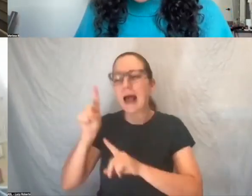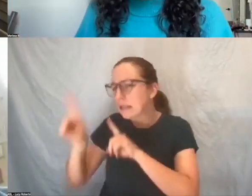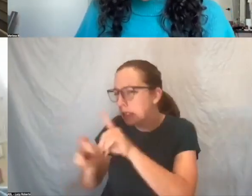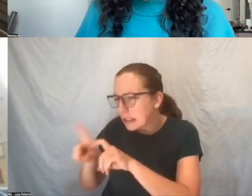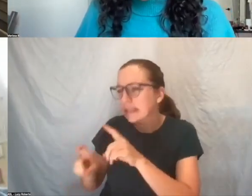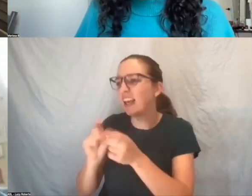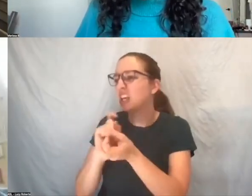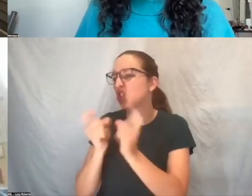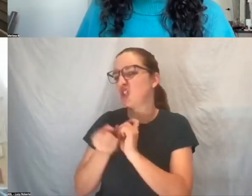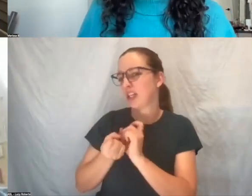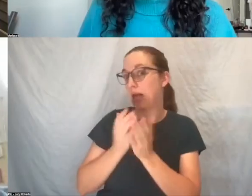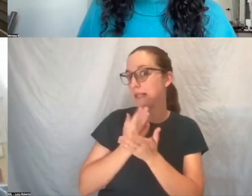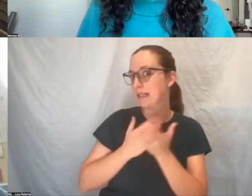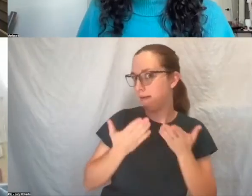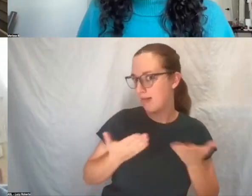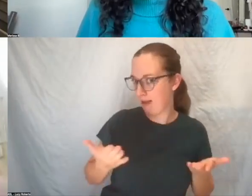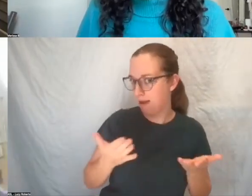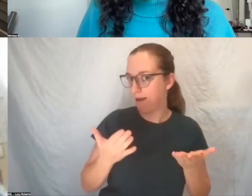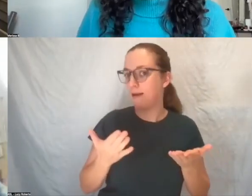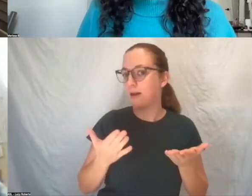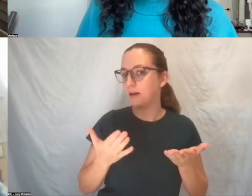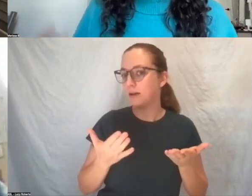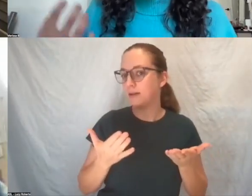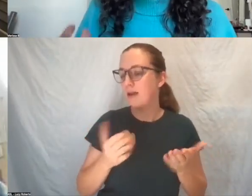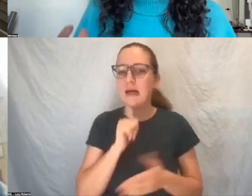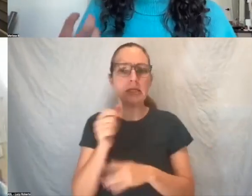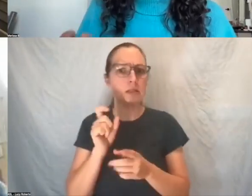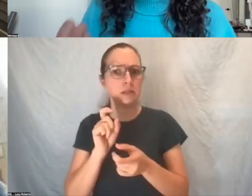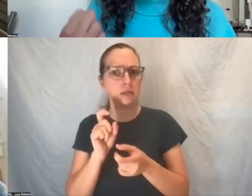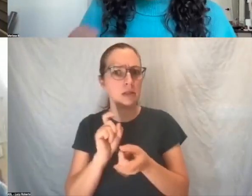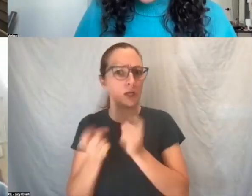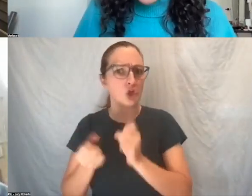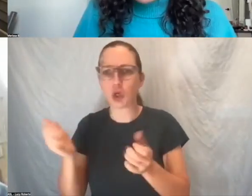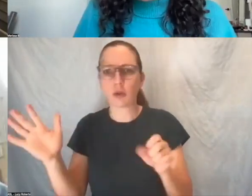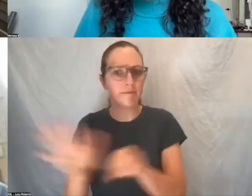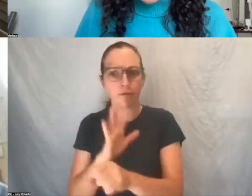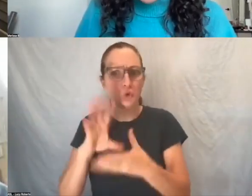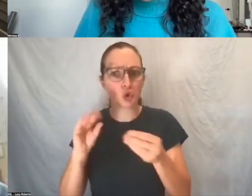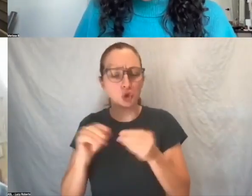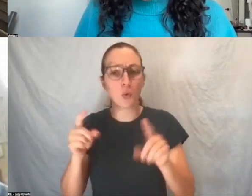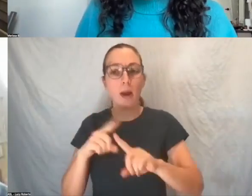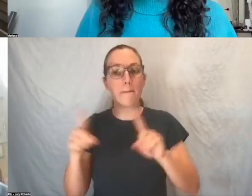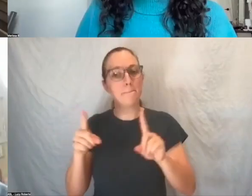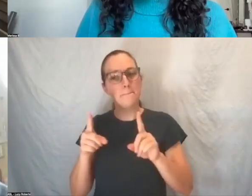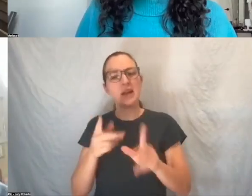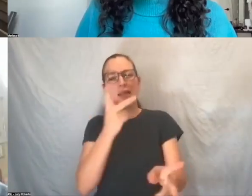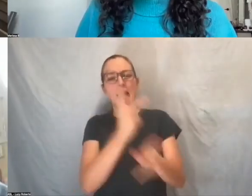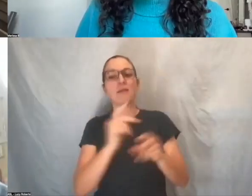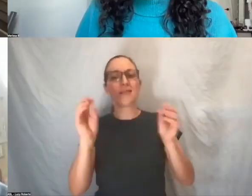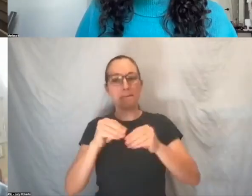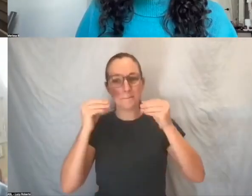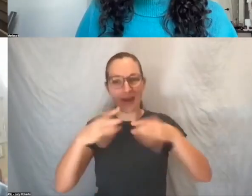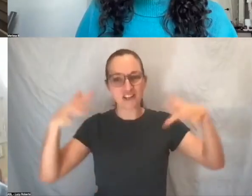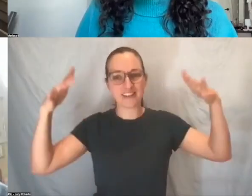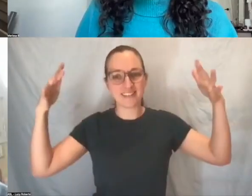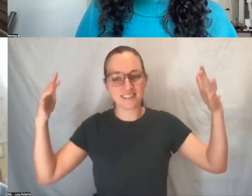things in part two without necessarily changing the whole story, and also keeping the magic of Wicked, I think that was